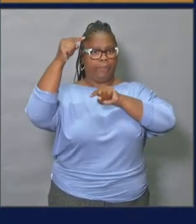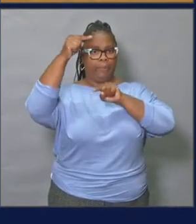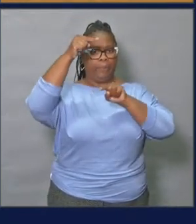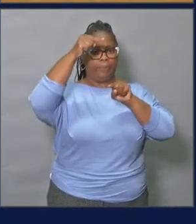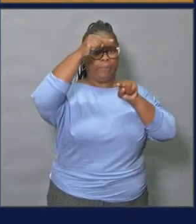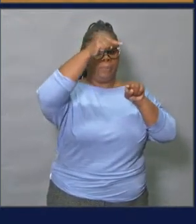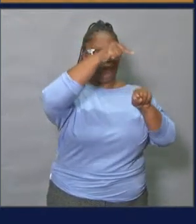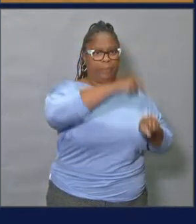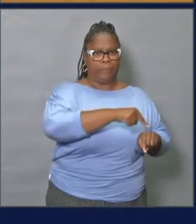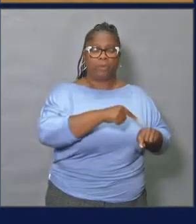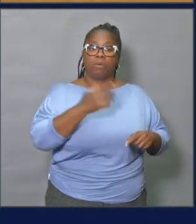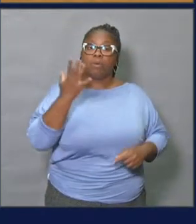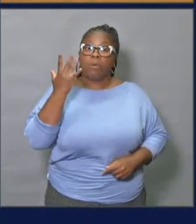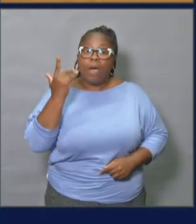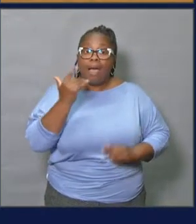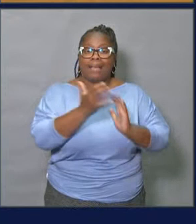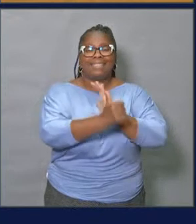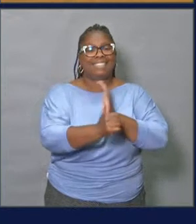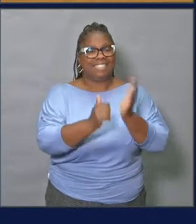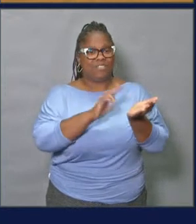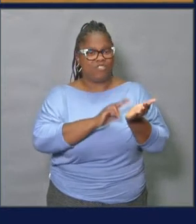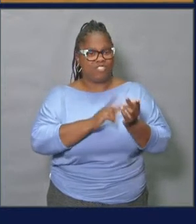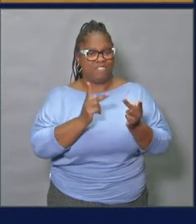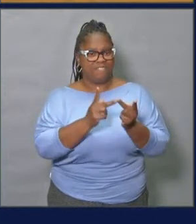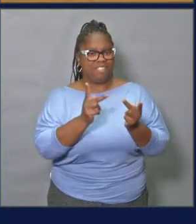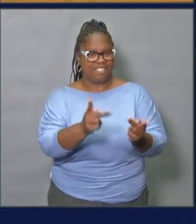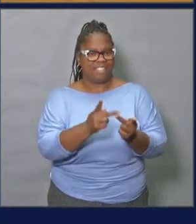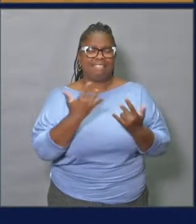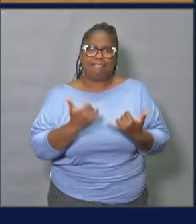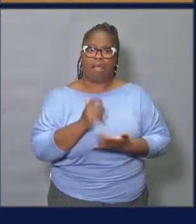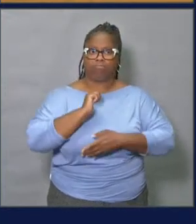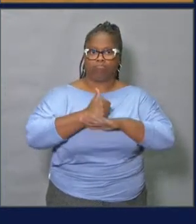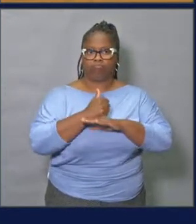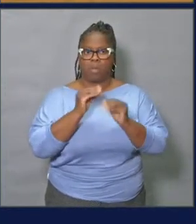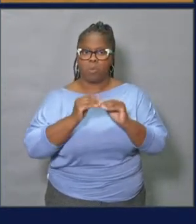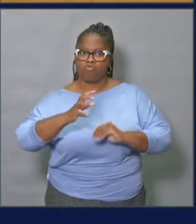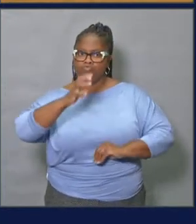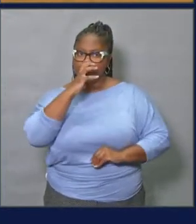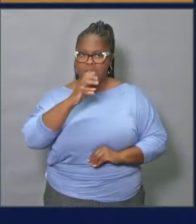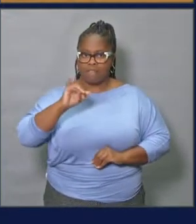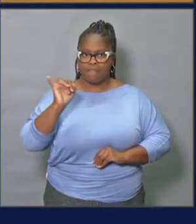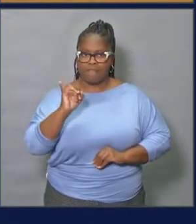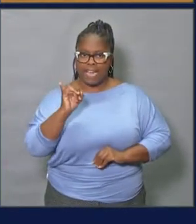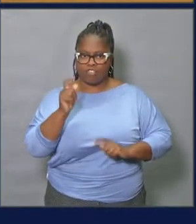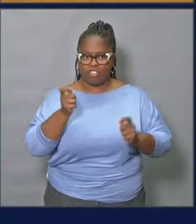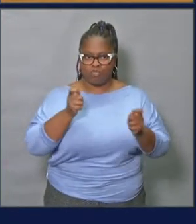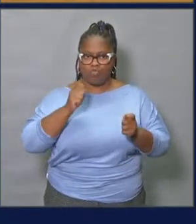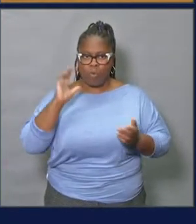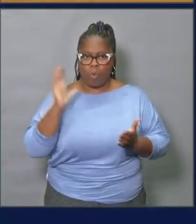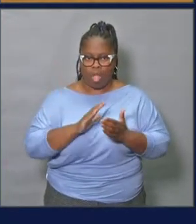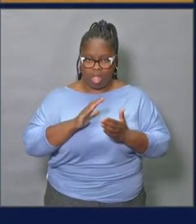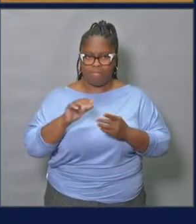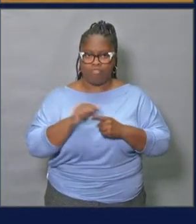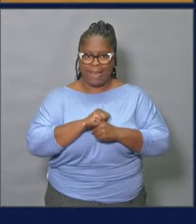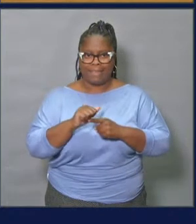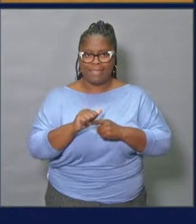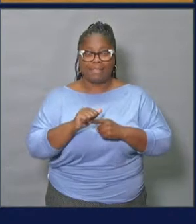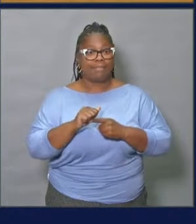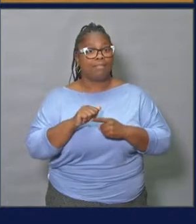to the skilled nursing facilities implementing more infection control practices, including the use of masking for